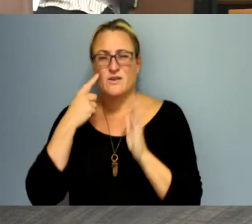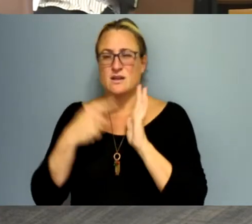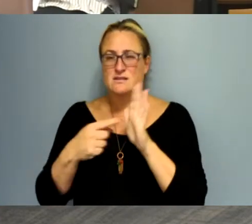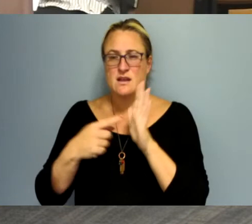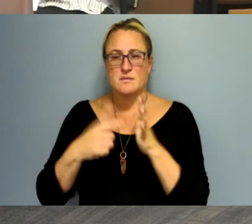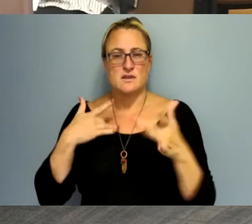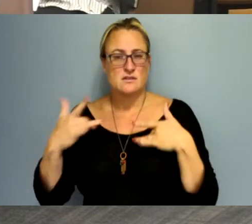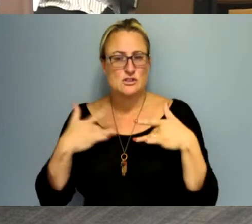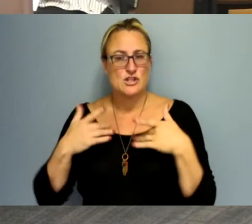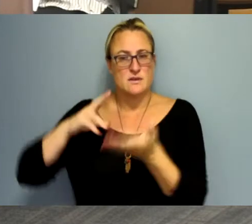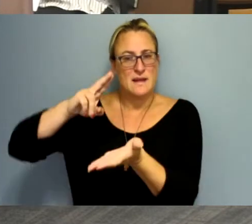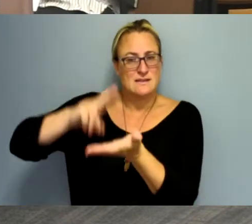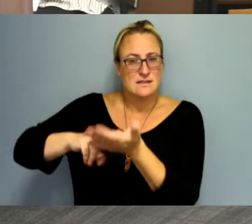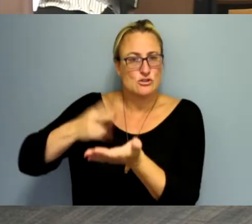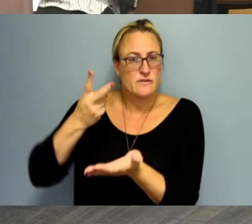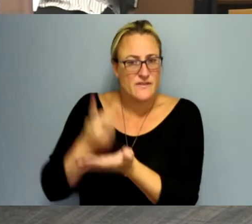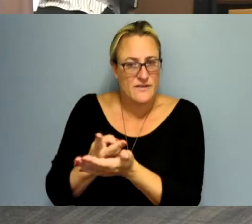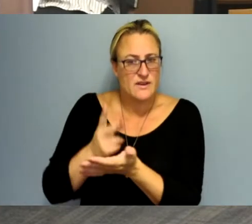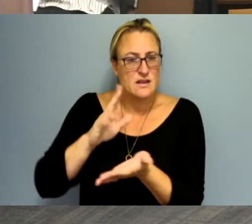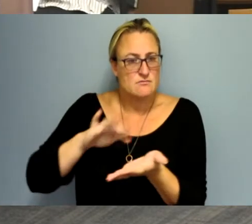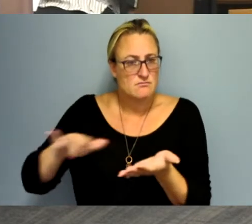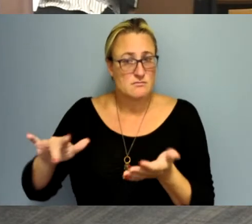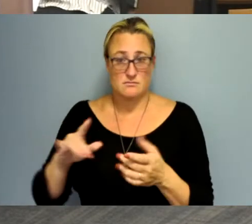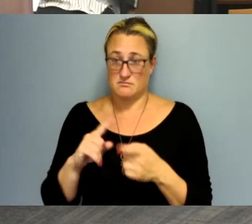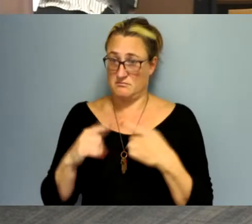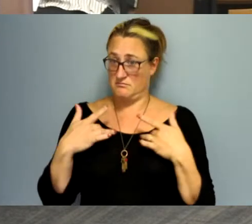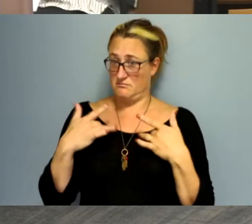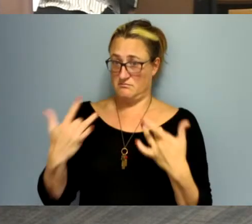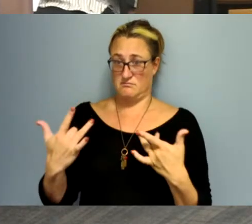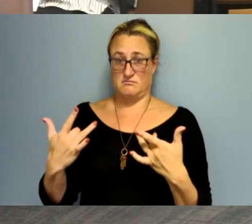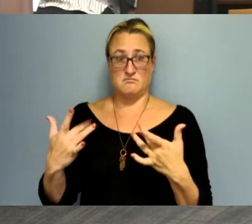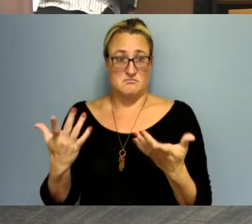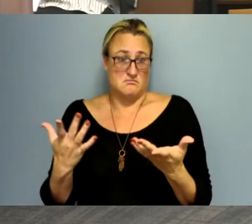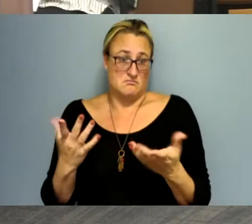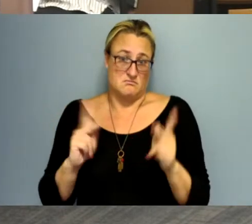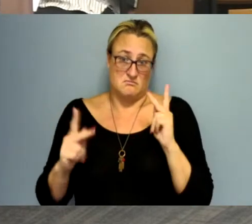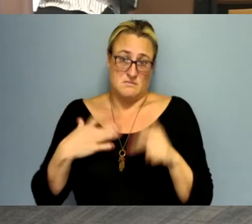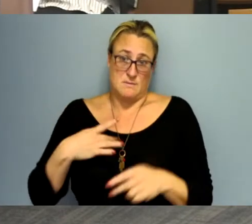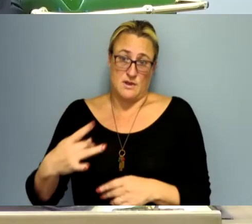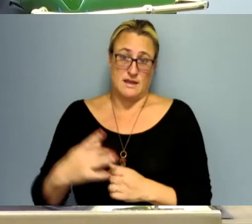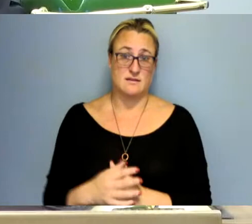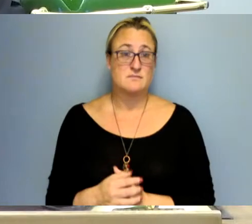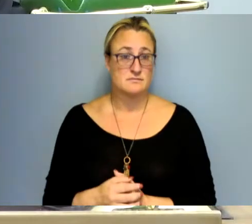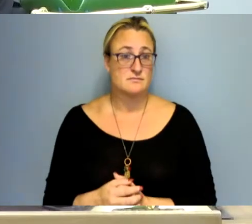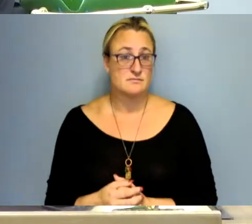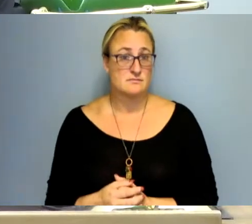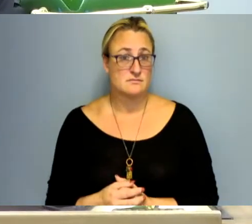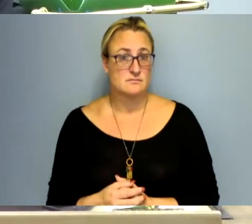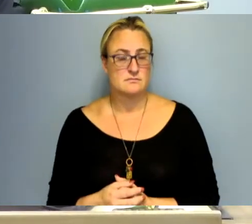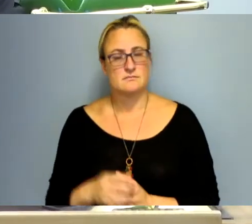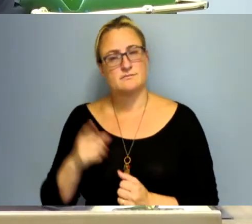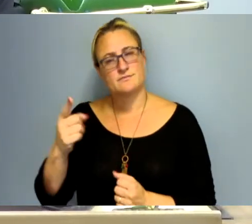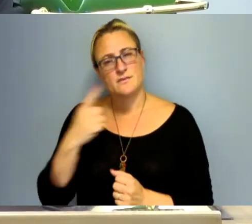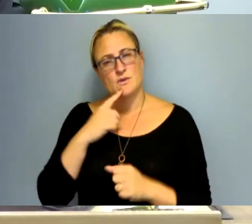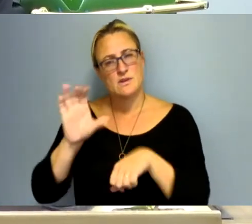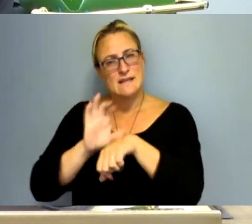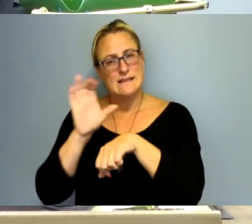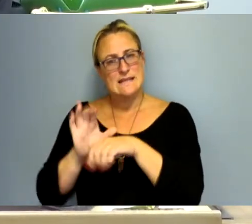that. But I think overall they were taken very well. Yeah. And I think you said with the e-poll books,